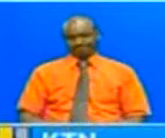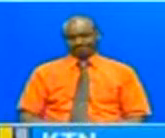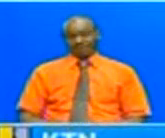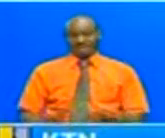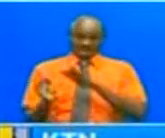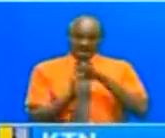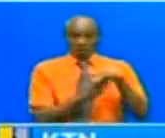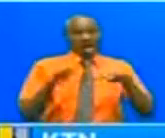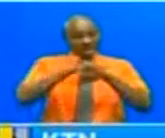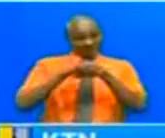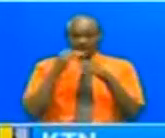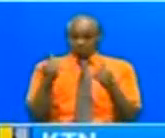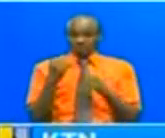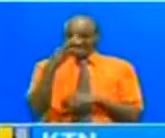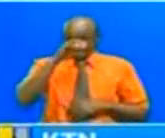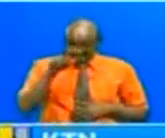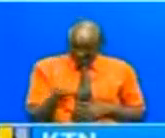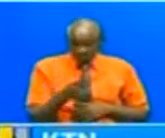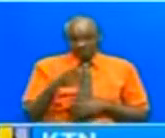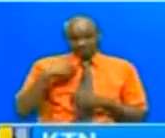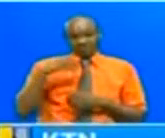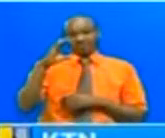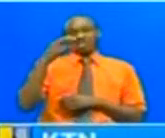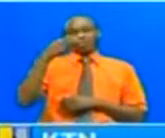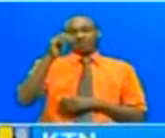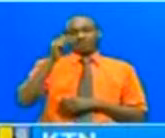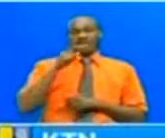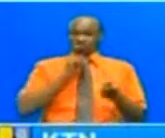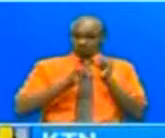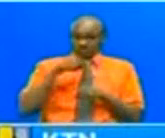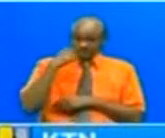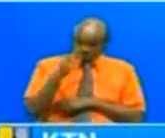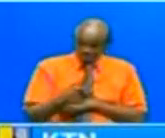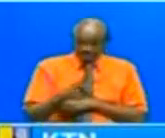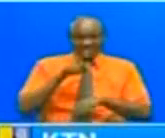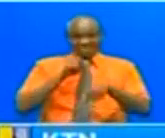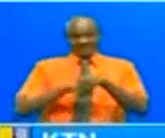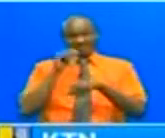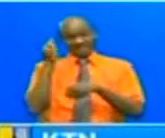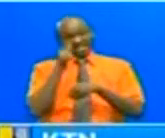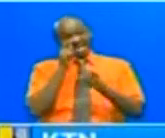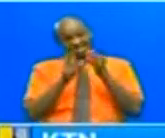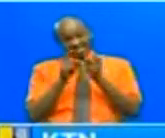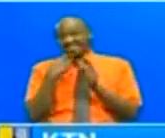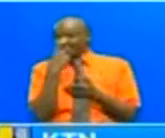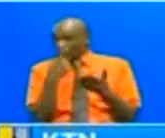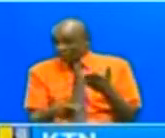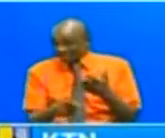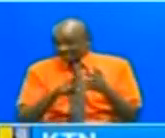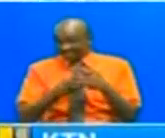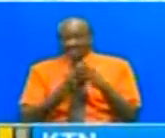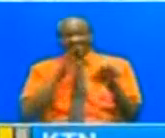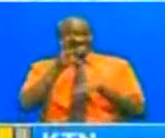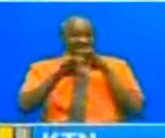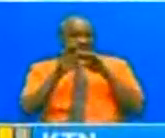And moving on, Africa Youth 3000 meters champion Emily Chebet reigned supreme as the Athletics Kenya National Trials for the World Youth Championships that started at